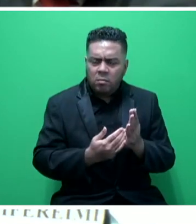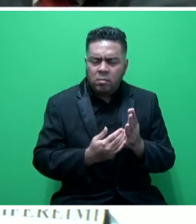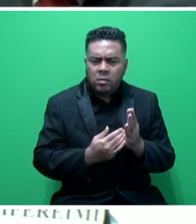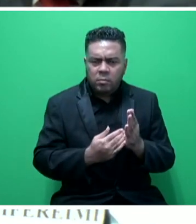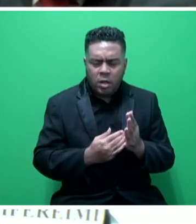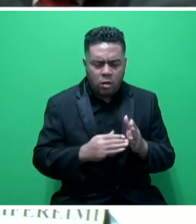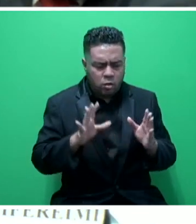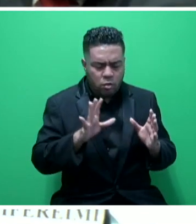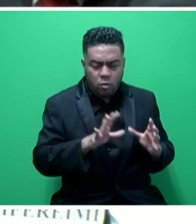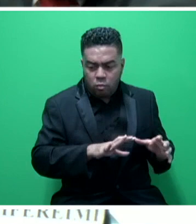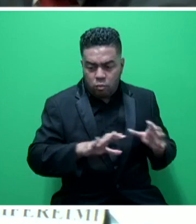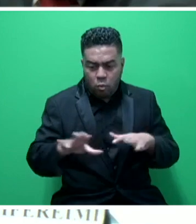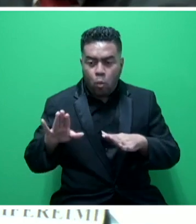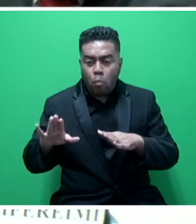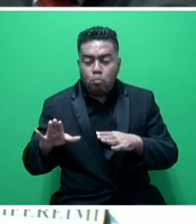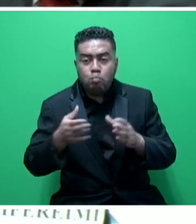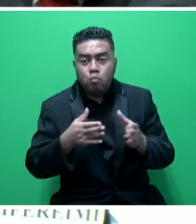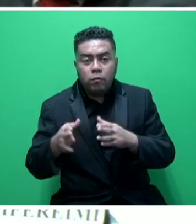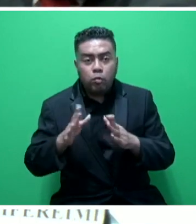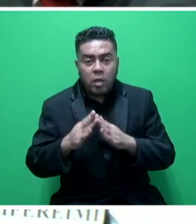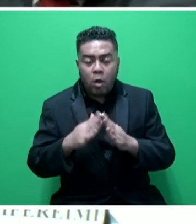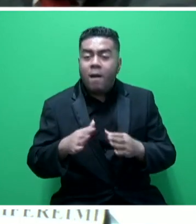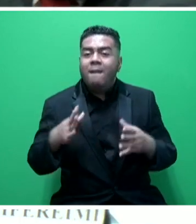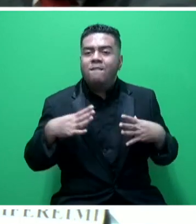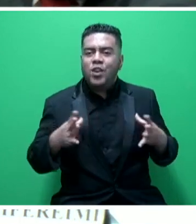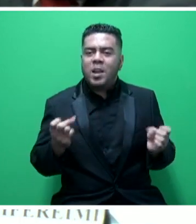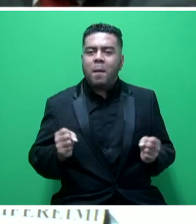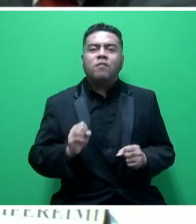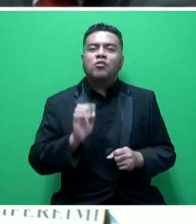sir. One, I've said, freedom of choice,